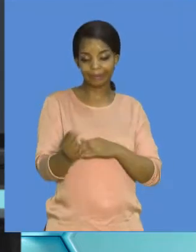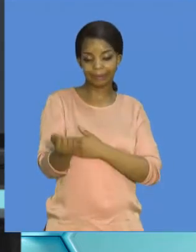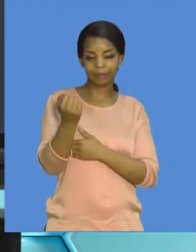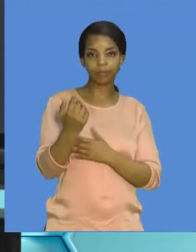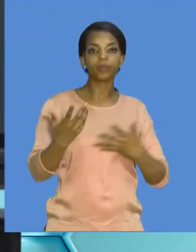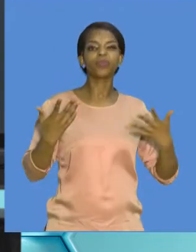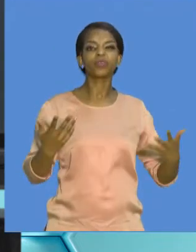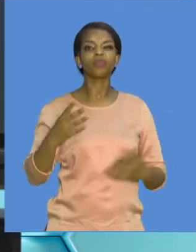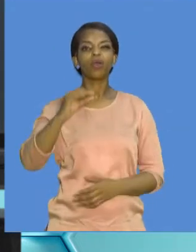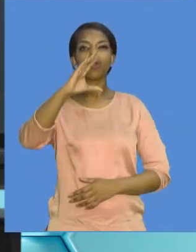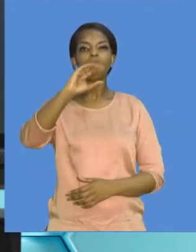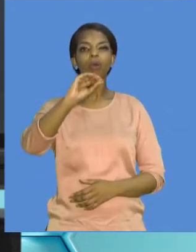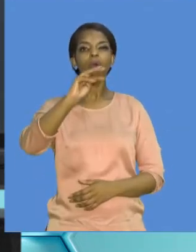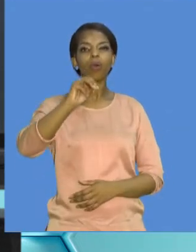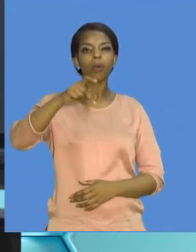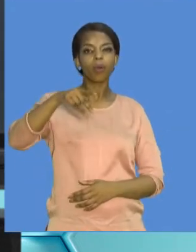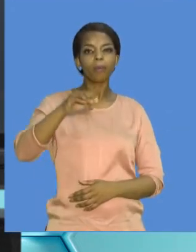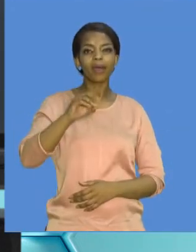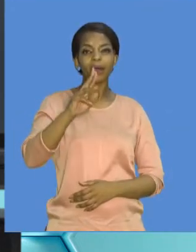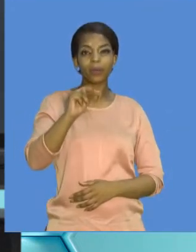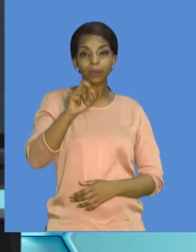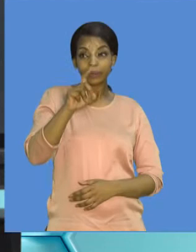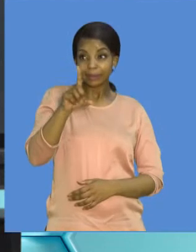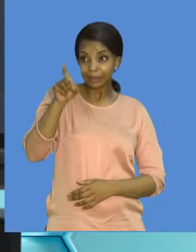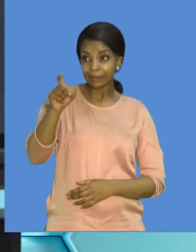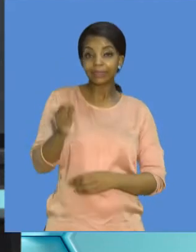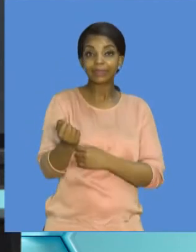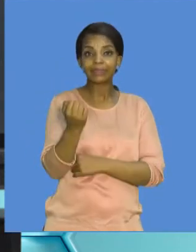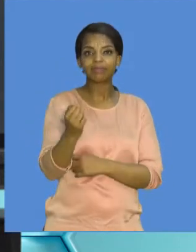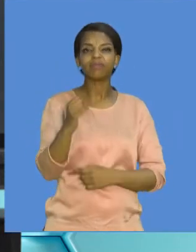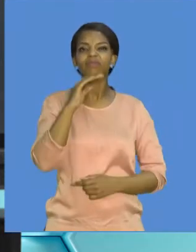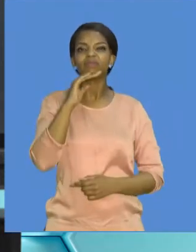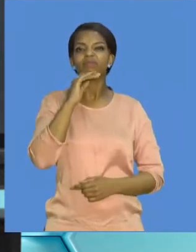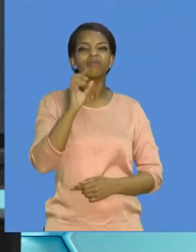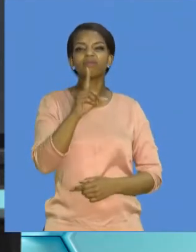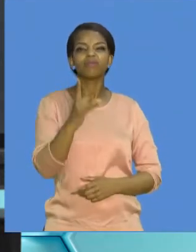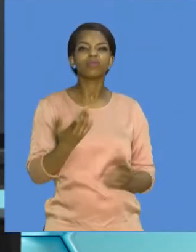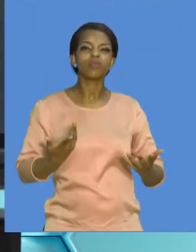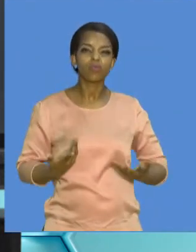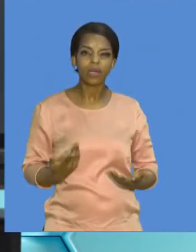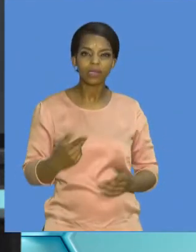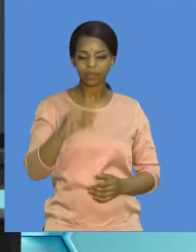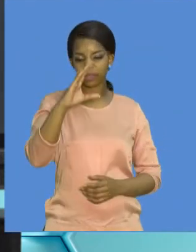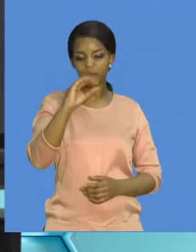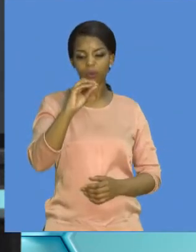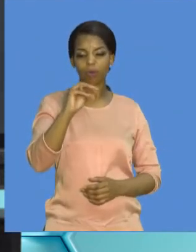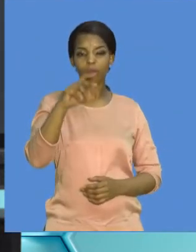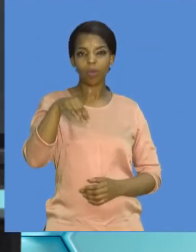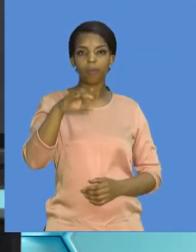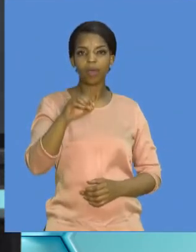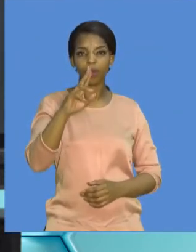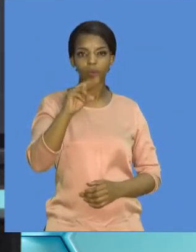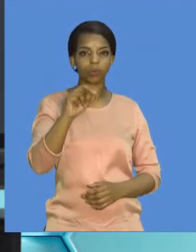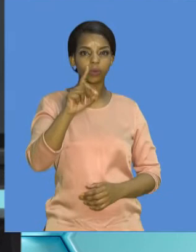while. This is the power of what it means to deal with compound growth and what it means to deal with